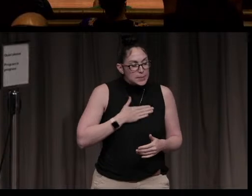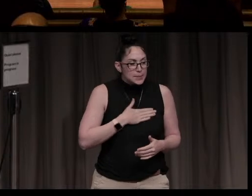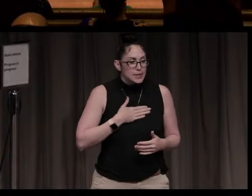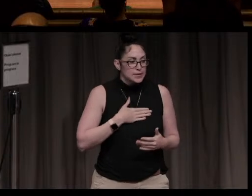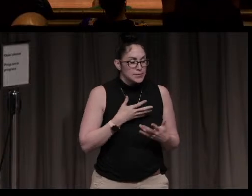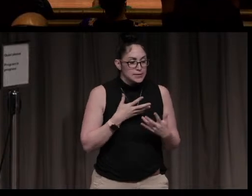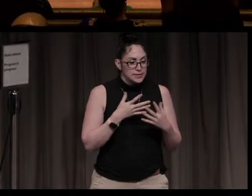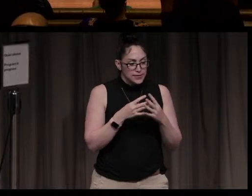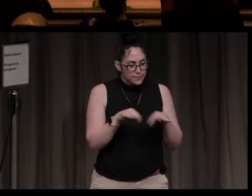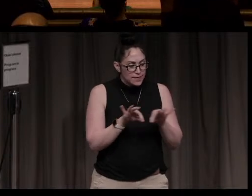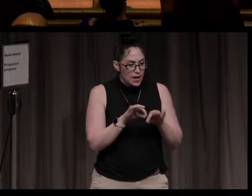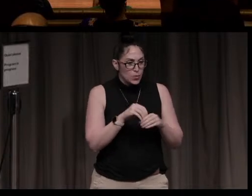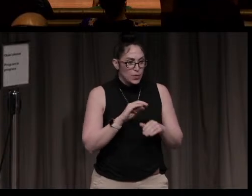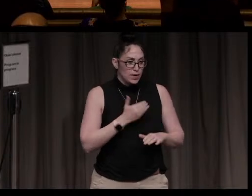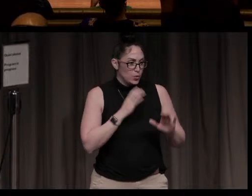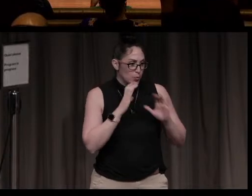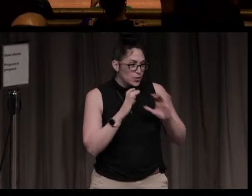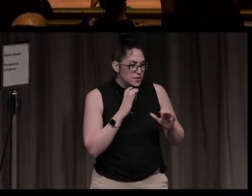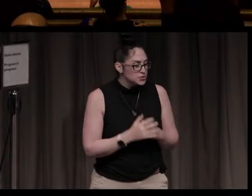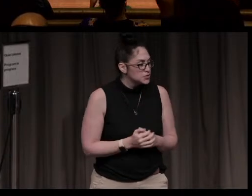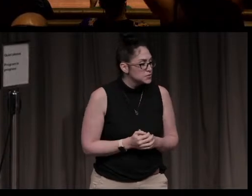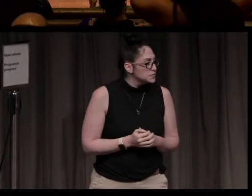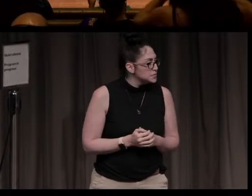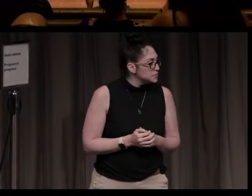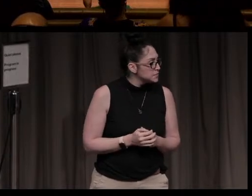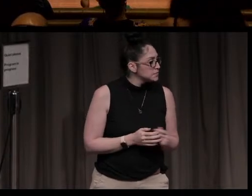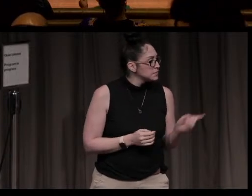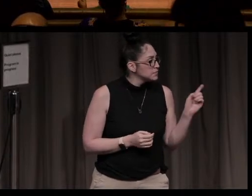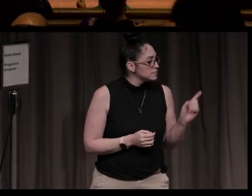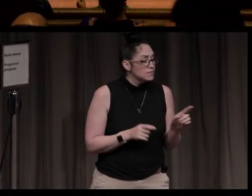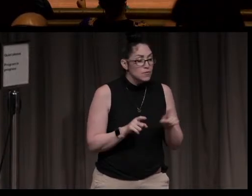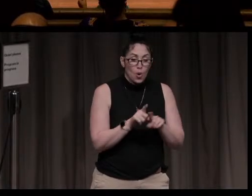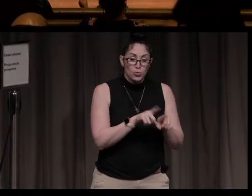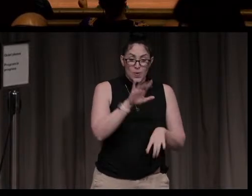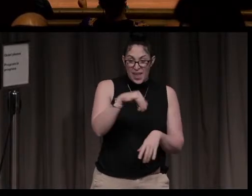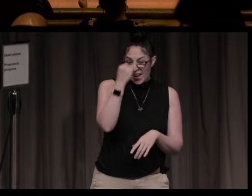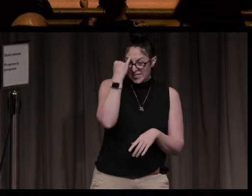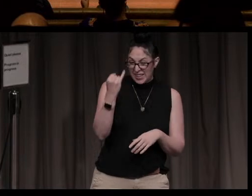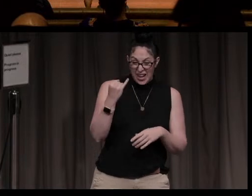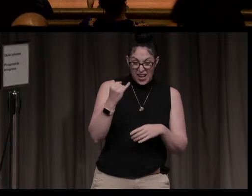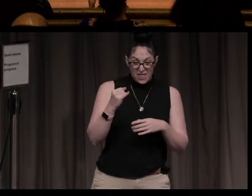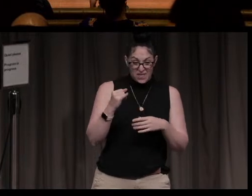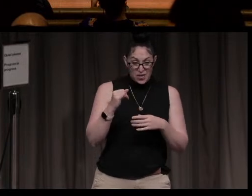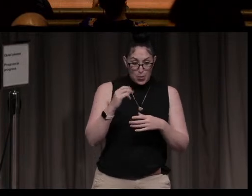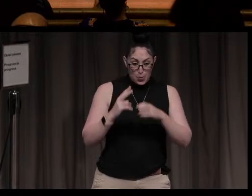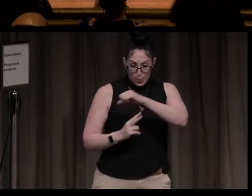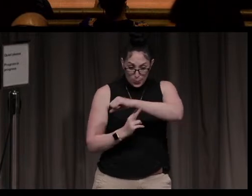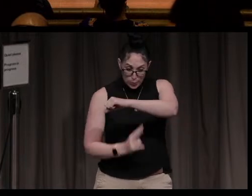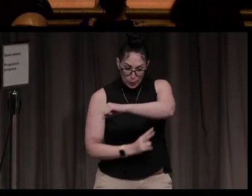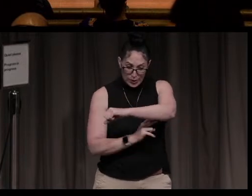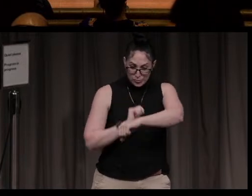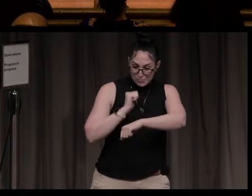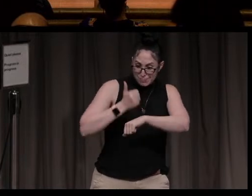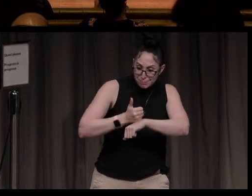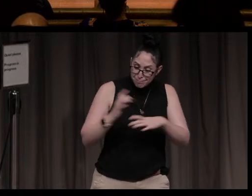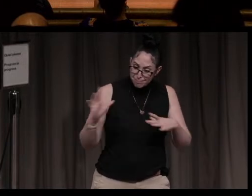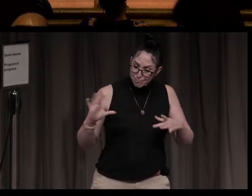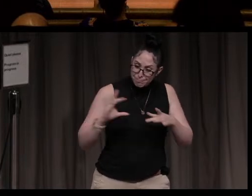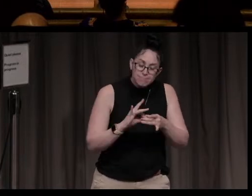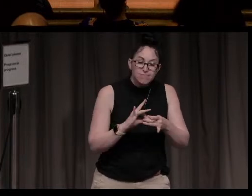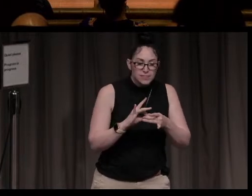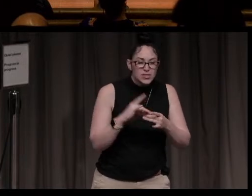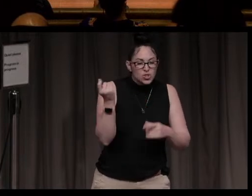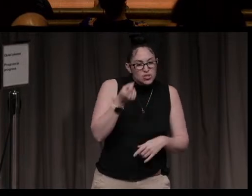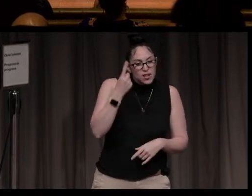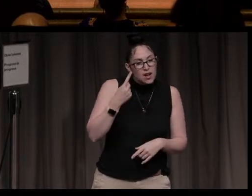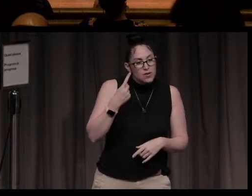Yeah. In this, reflecting on the idea of building bridges, I think it's really useful to understand that we definitely got to be